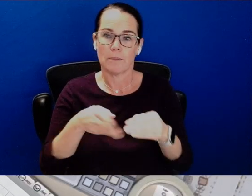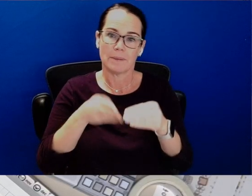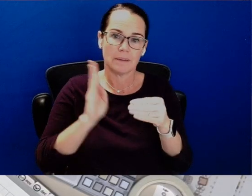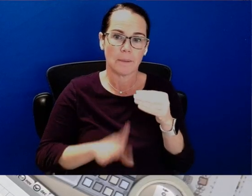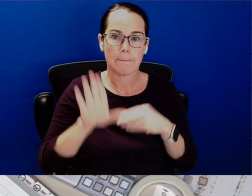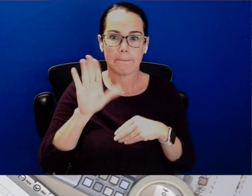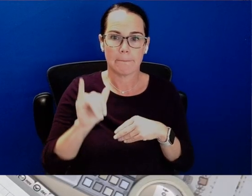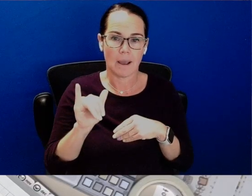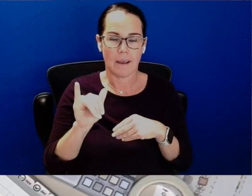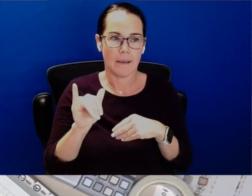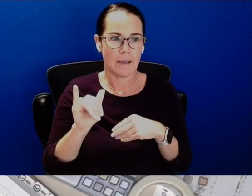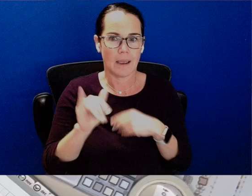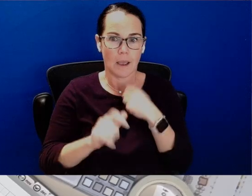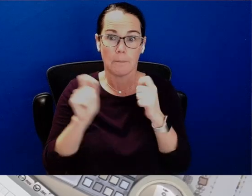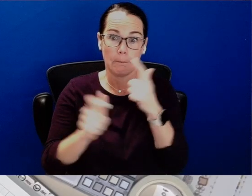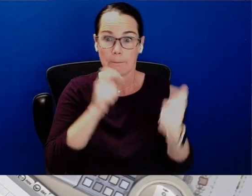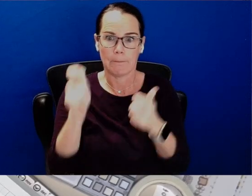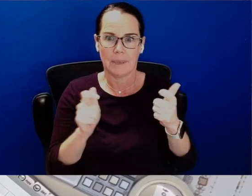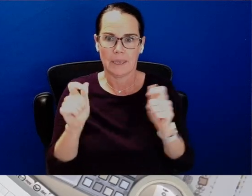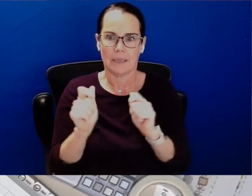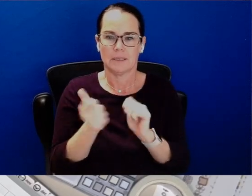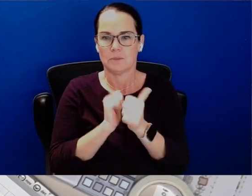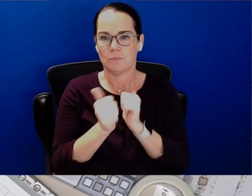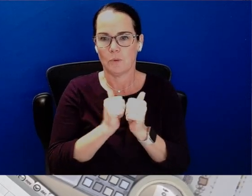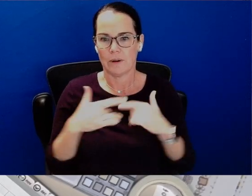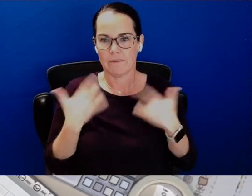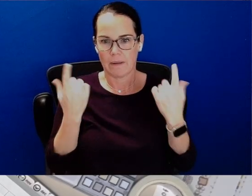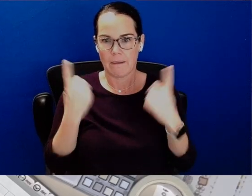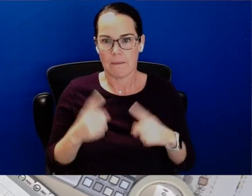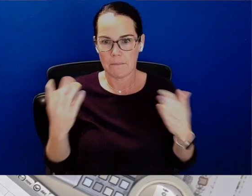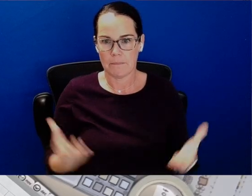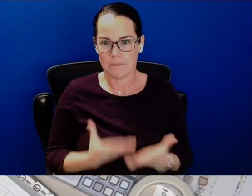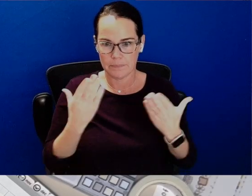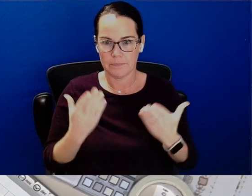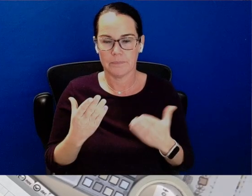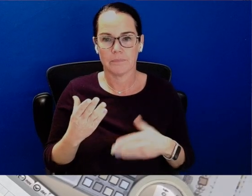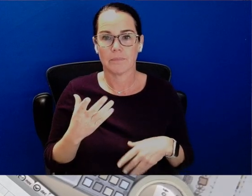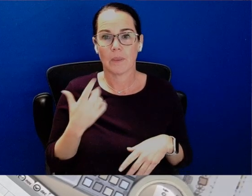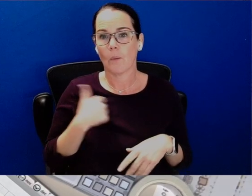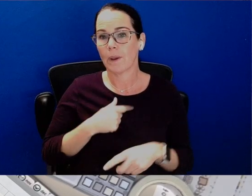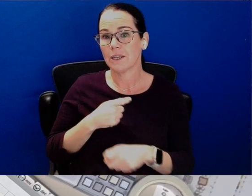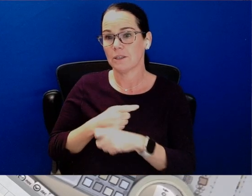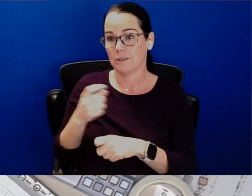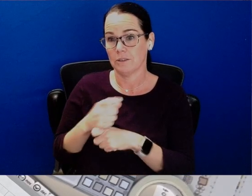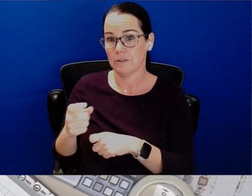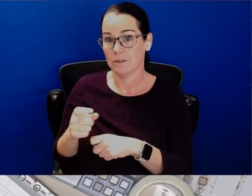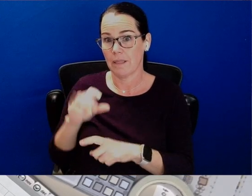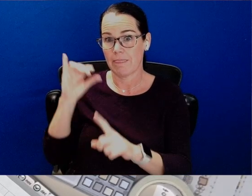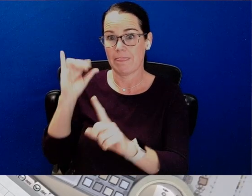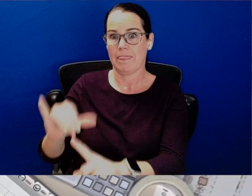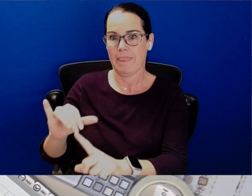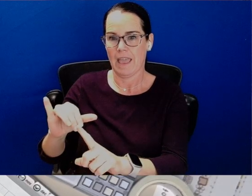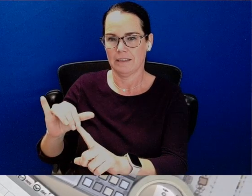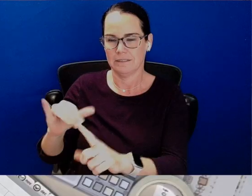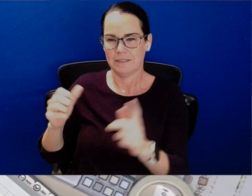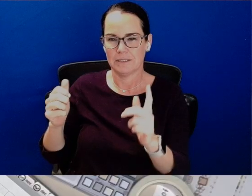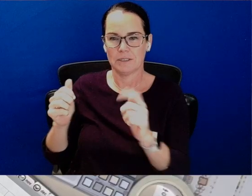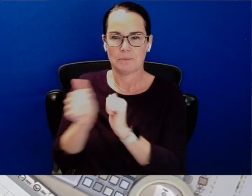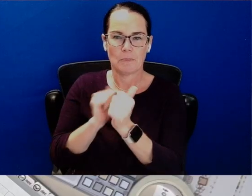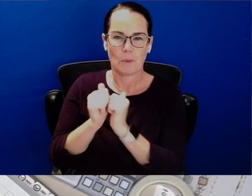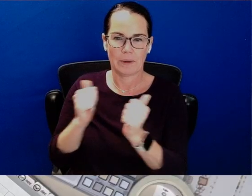done by a major sporting event that happens in our area. We joke, and that sporting event